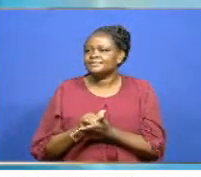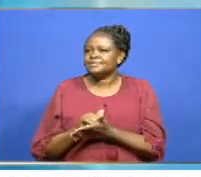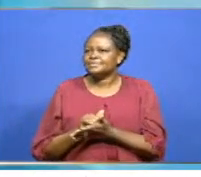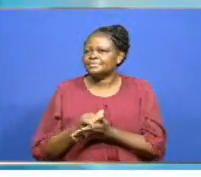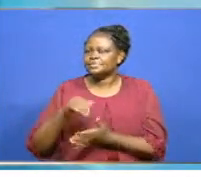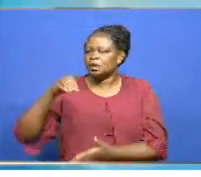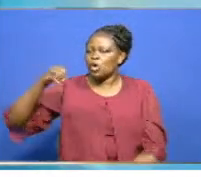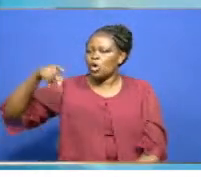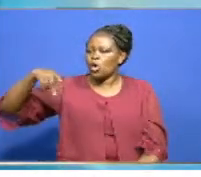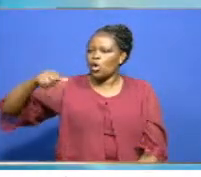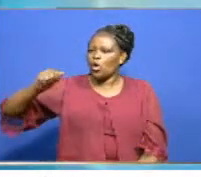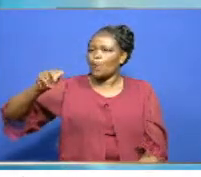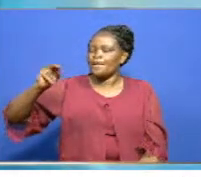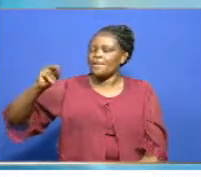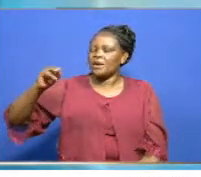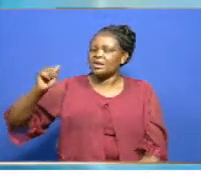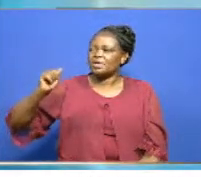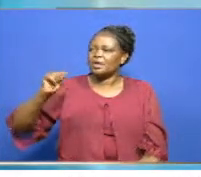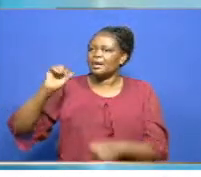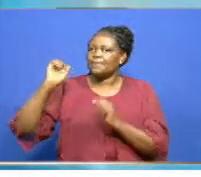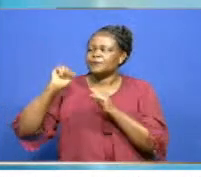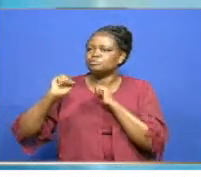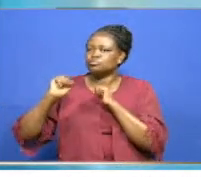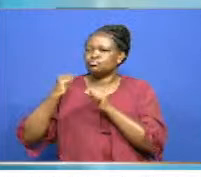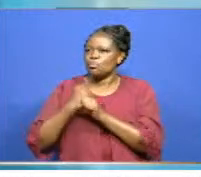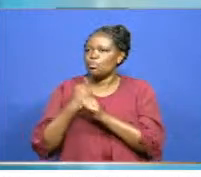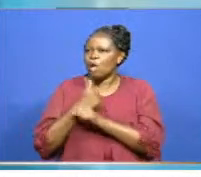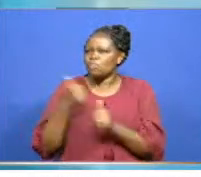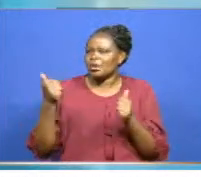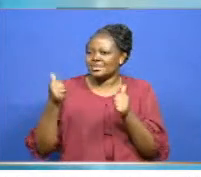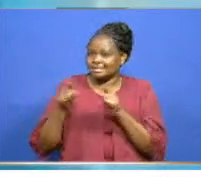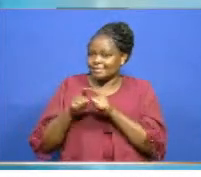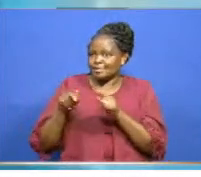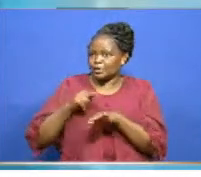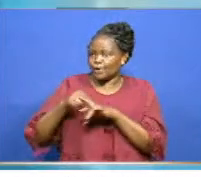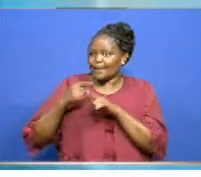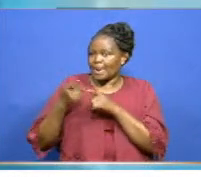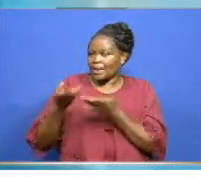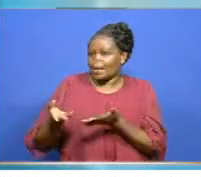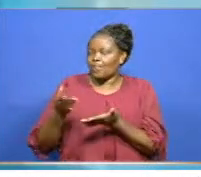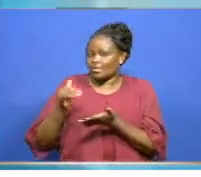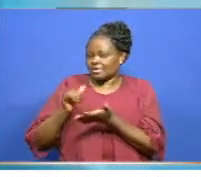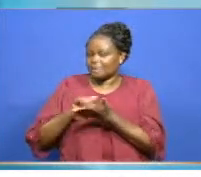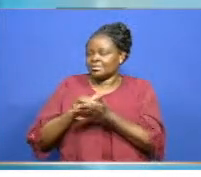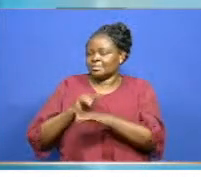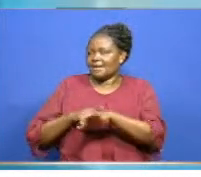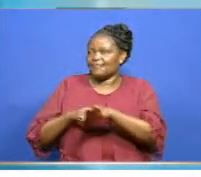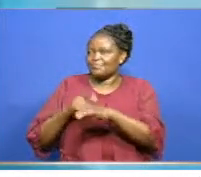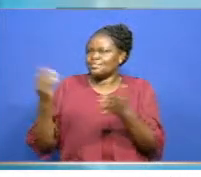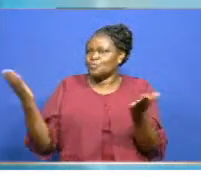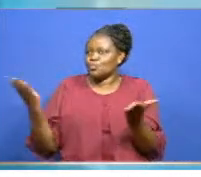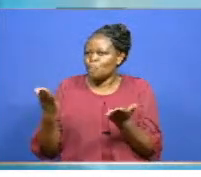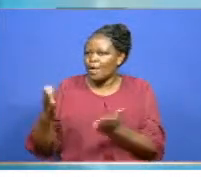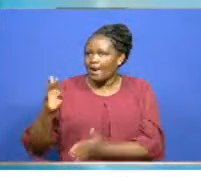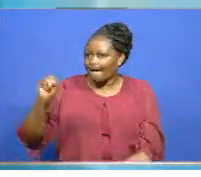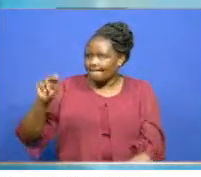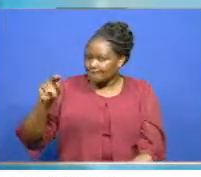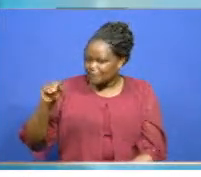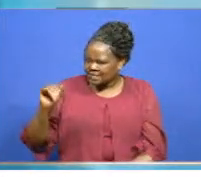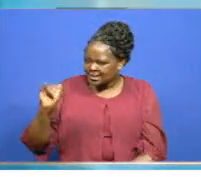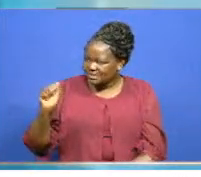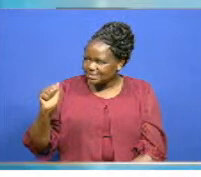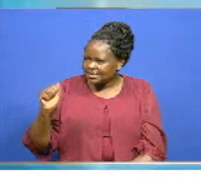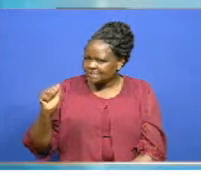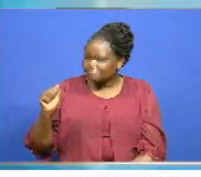Oparanya will have performed very well. Even national now. But you see this time where Musalia Mudavadi has reached,